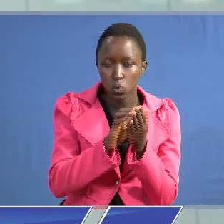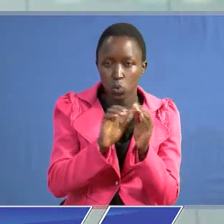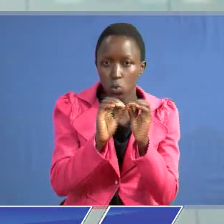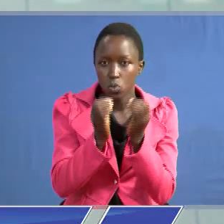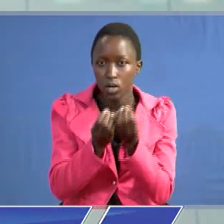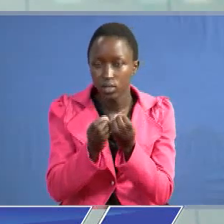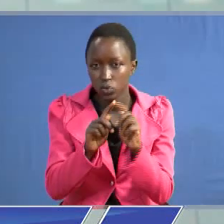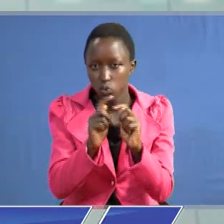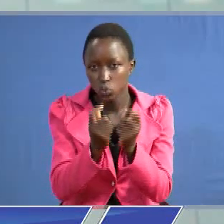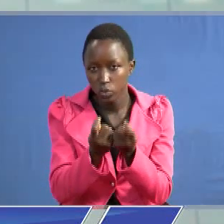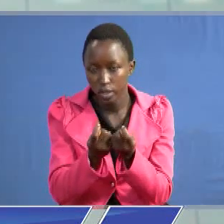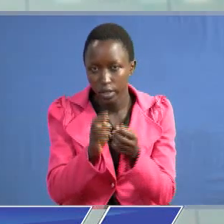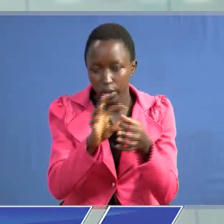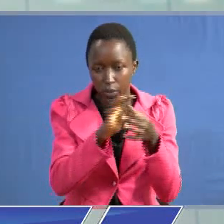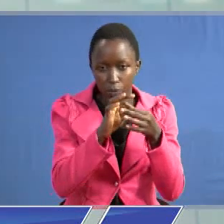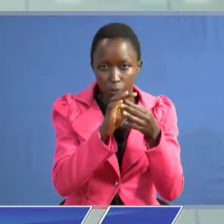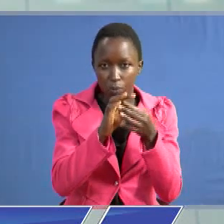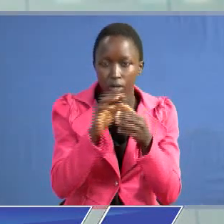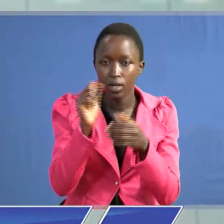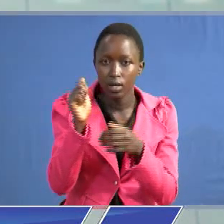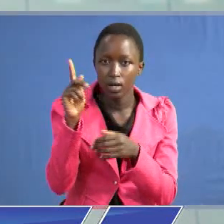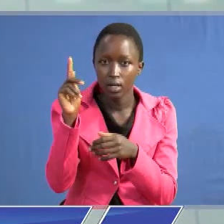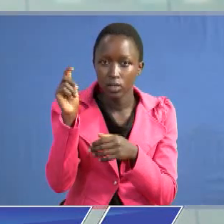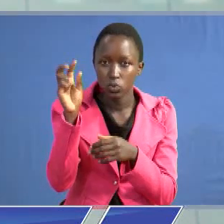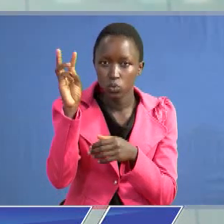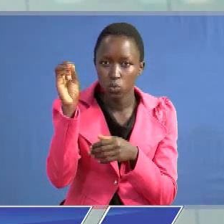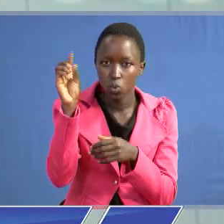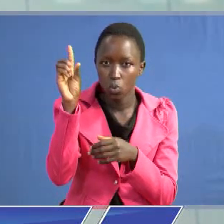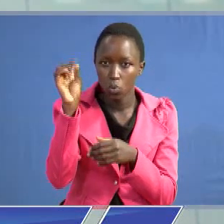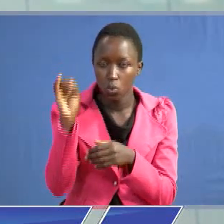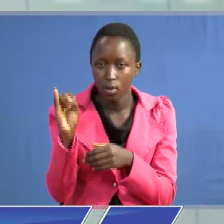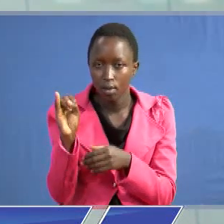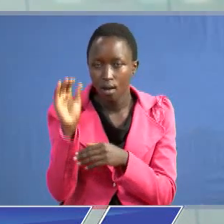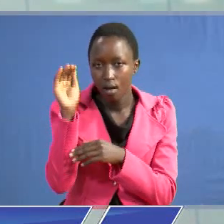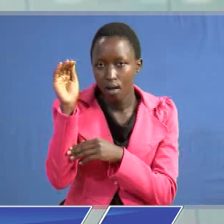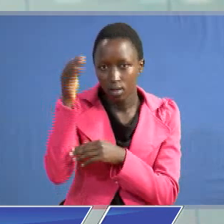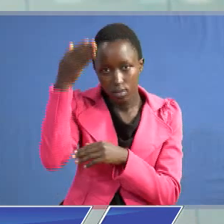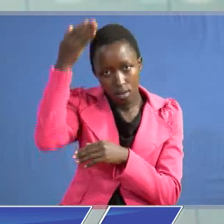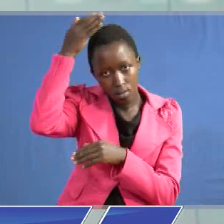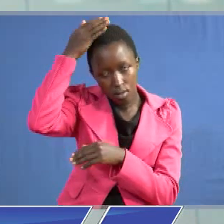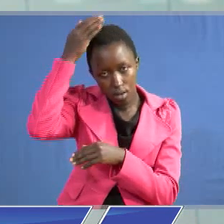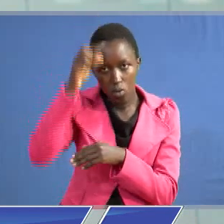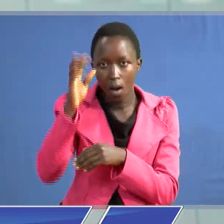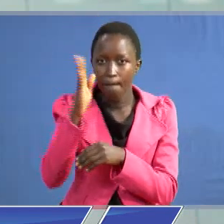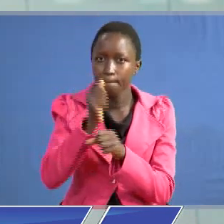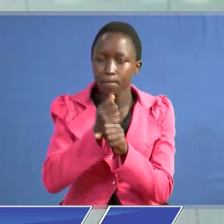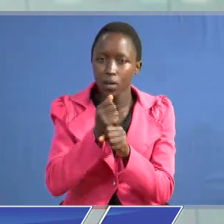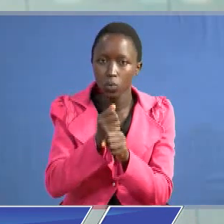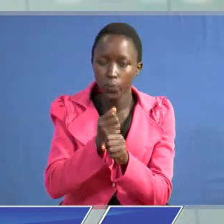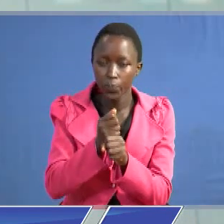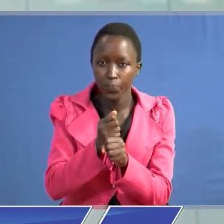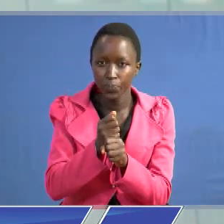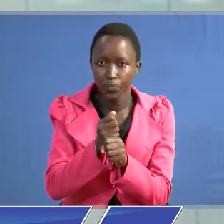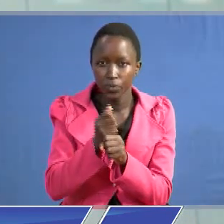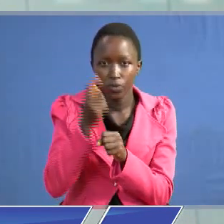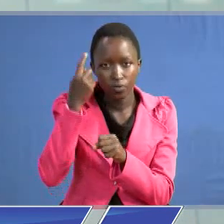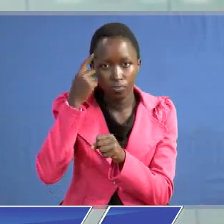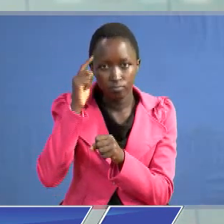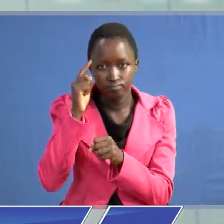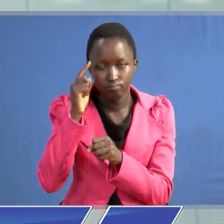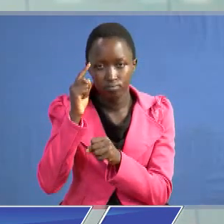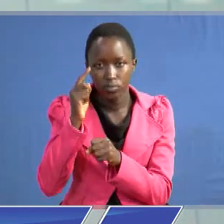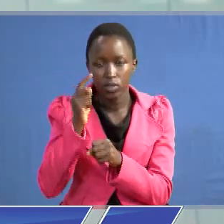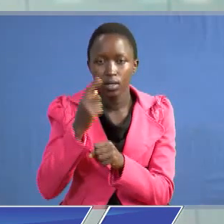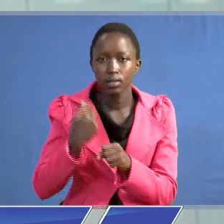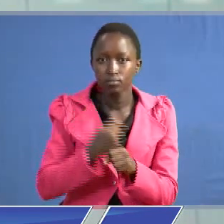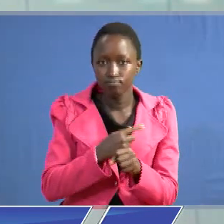Organization of Trade Union Secretary General Francis Atwoli have urged striking nurses across the country to resume duties for the sake of